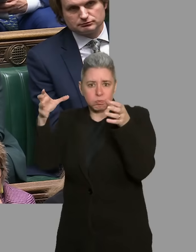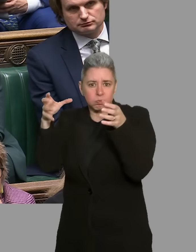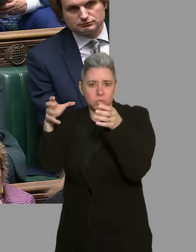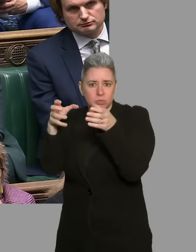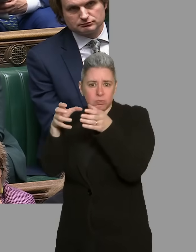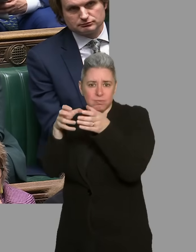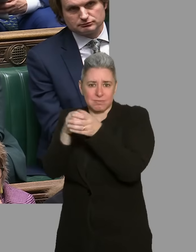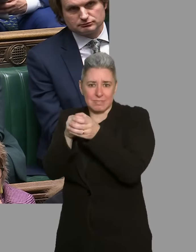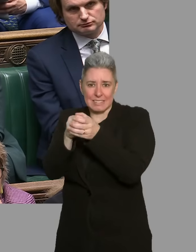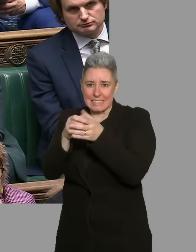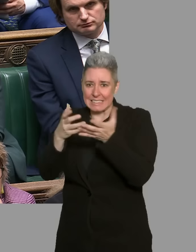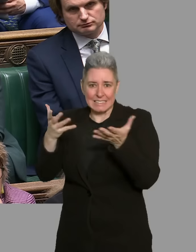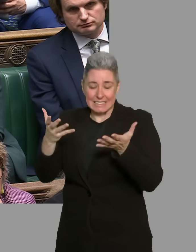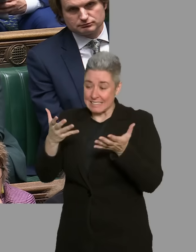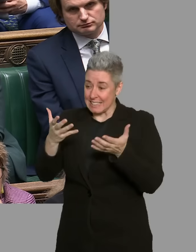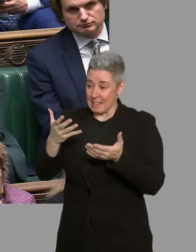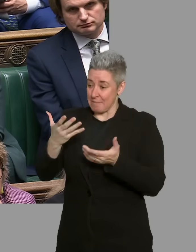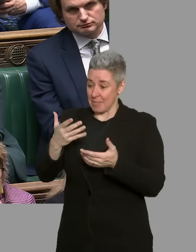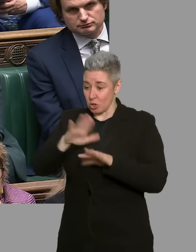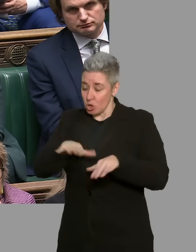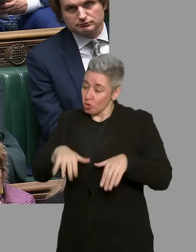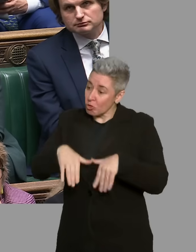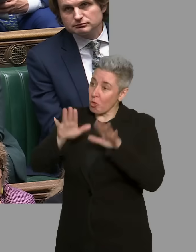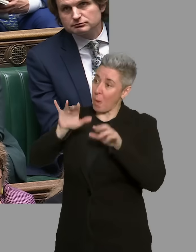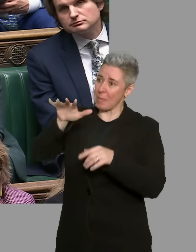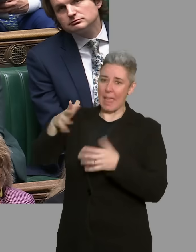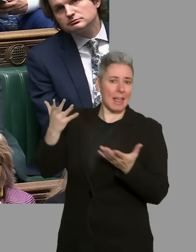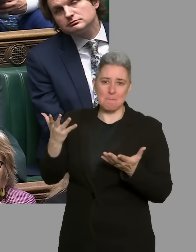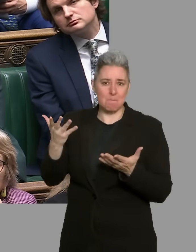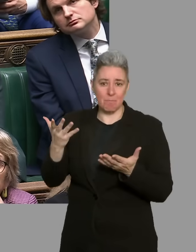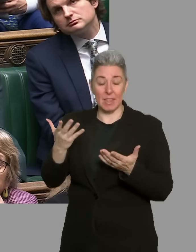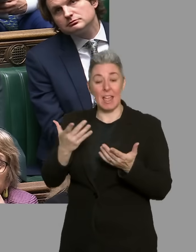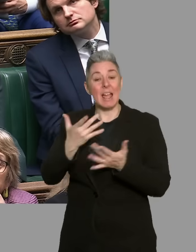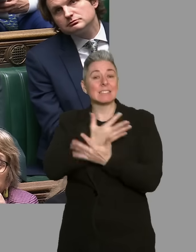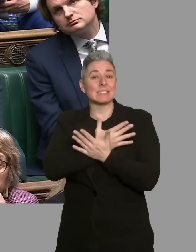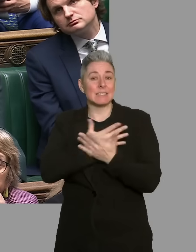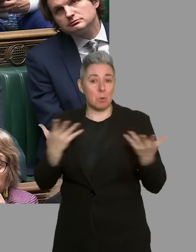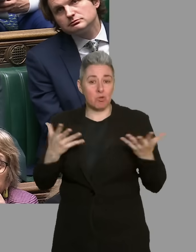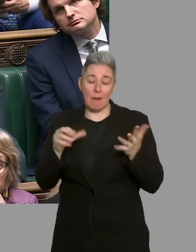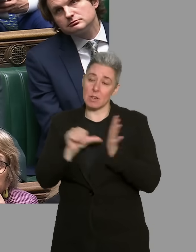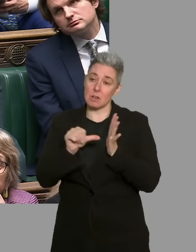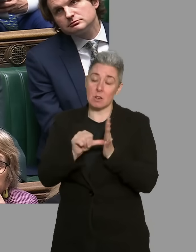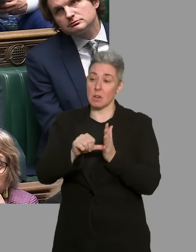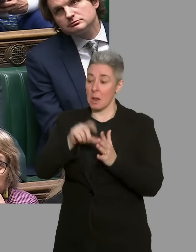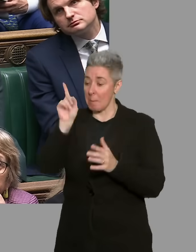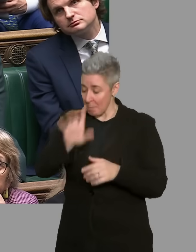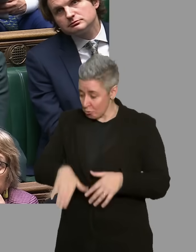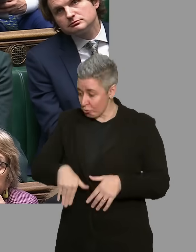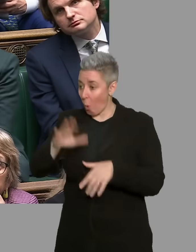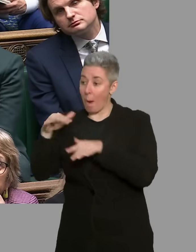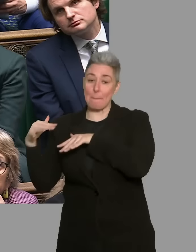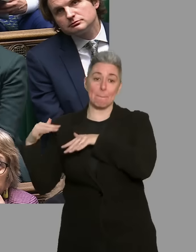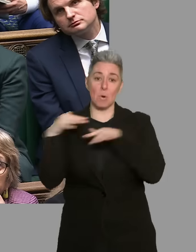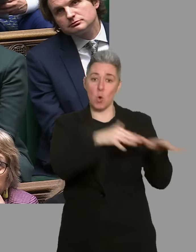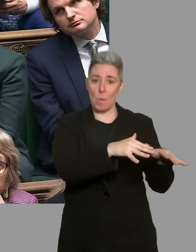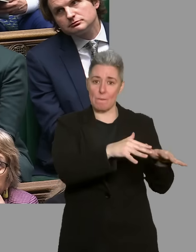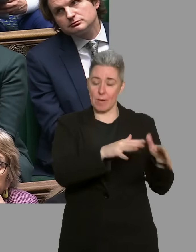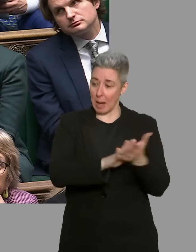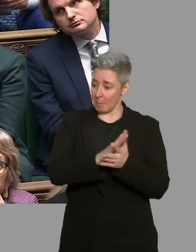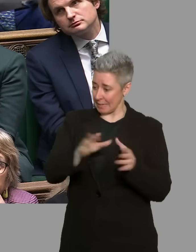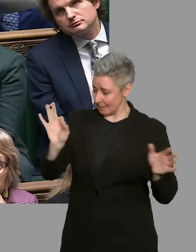demographic crisis. What is the Prime Minister doing to ensure the UK offers strong apprenticeship and skills pathways for young